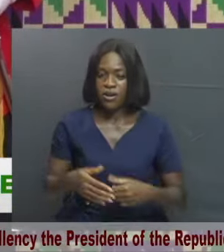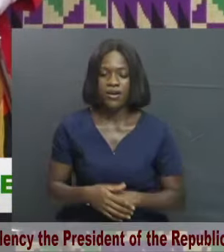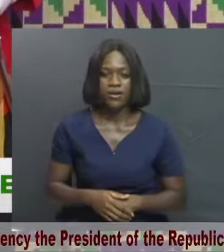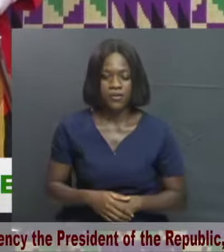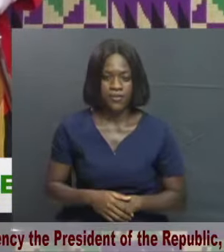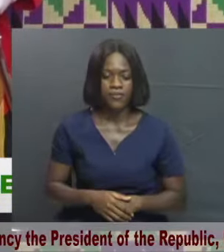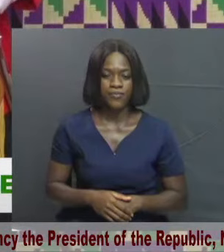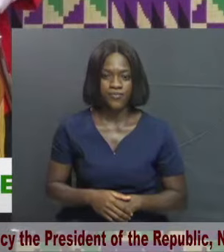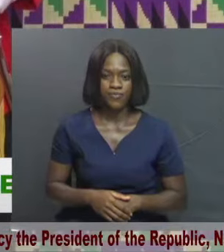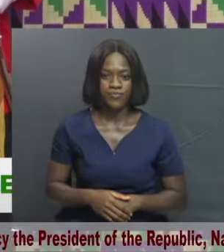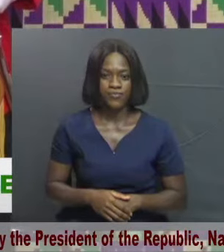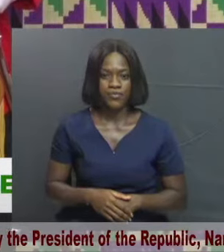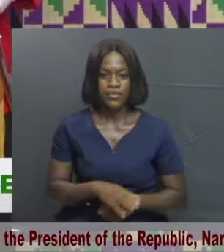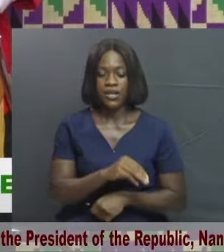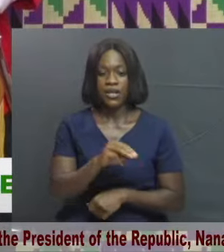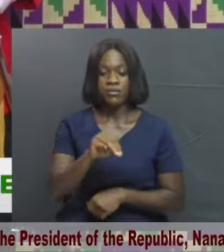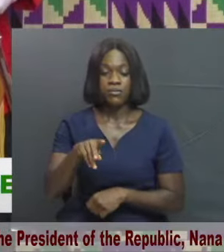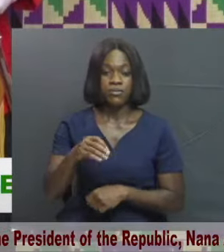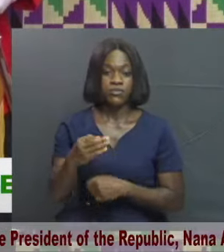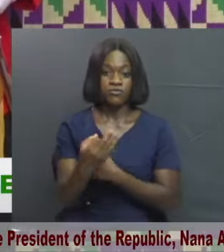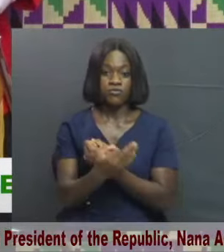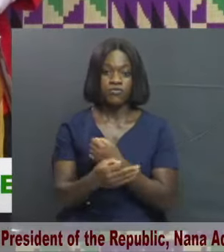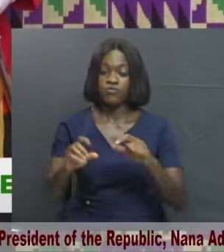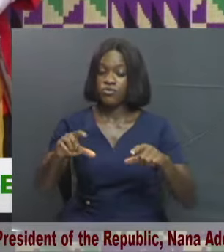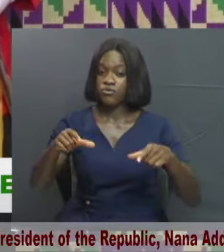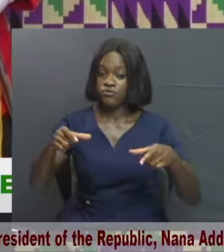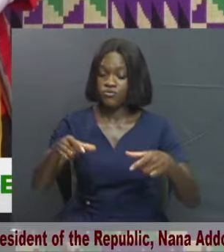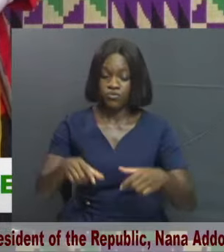dean and members of The Diplomatic